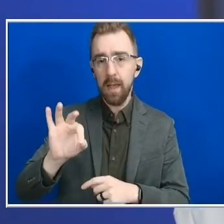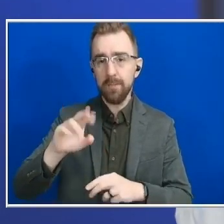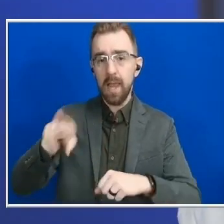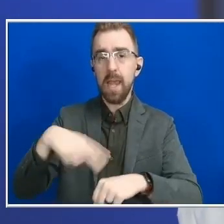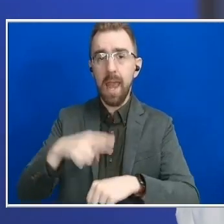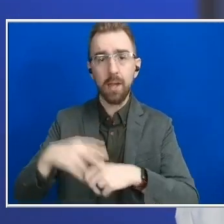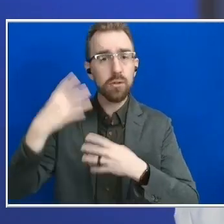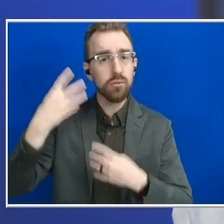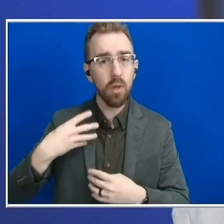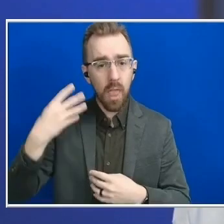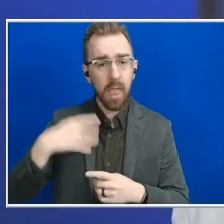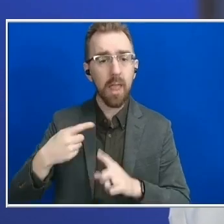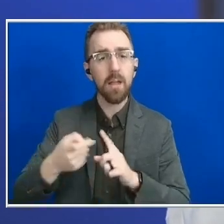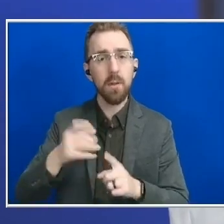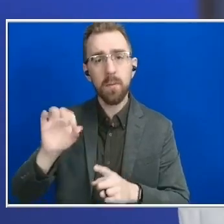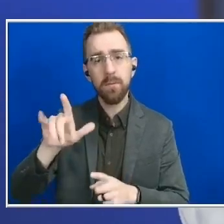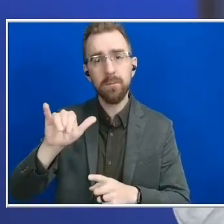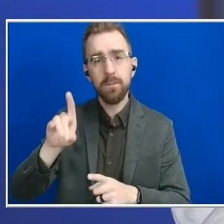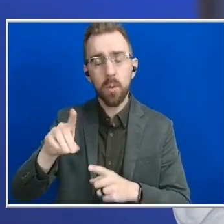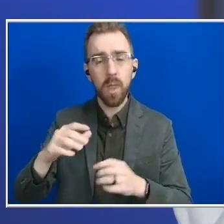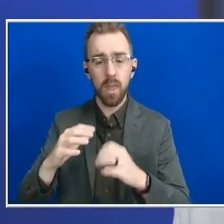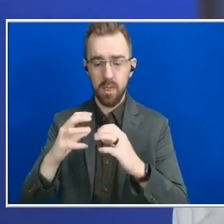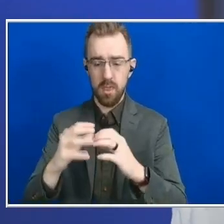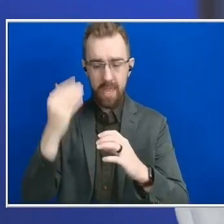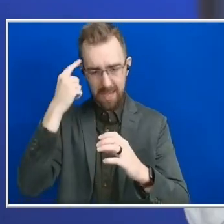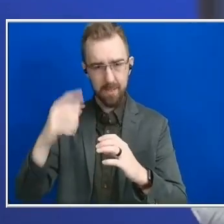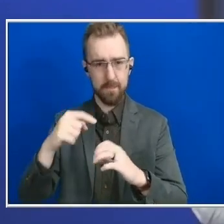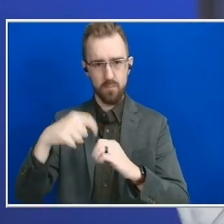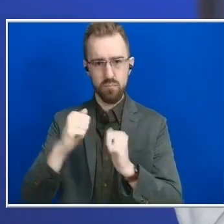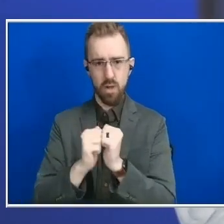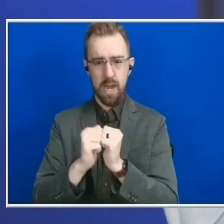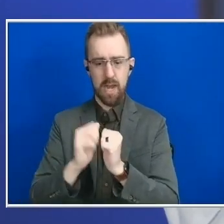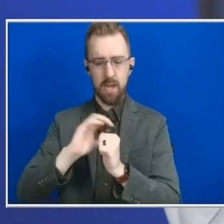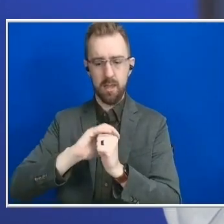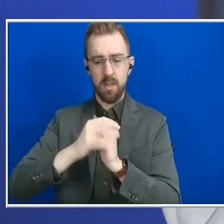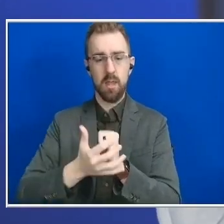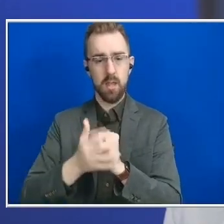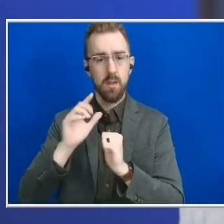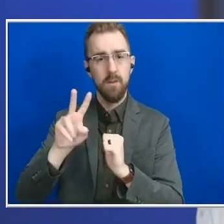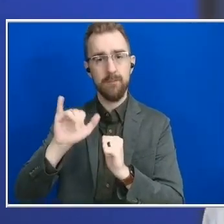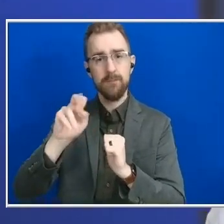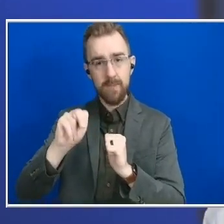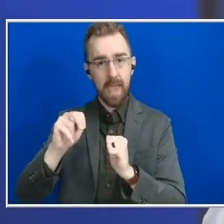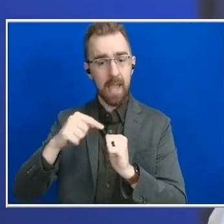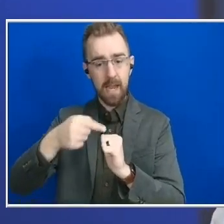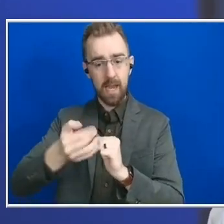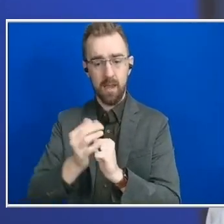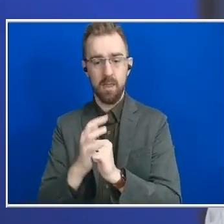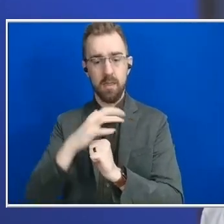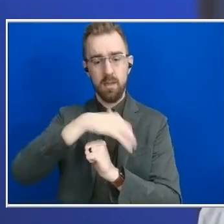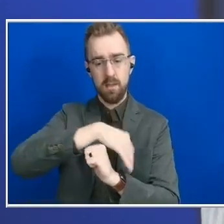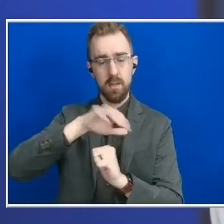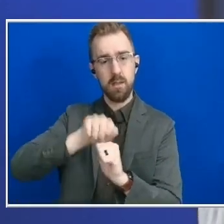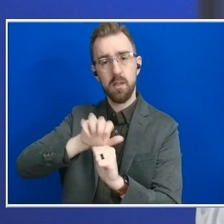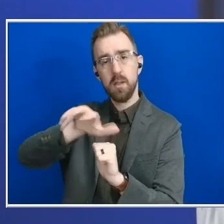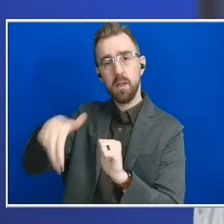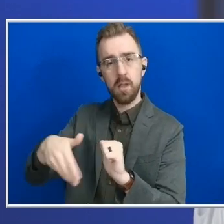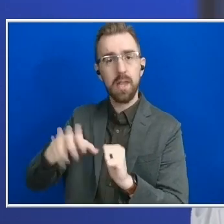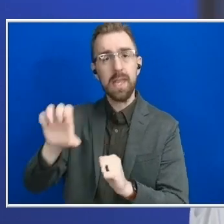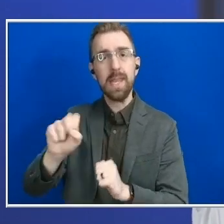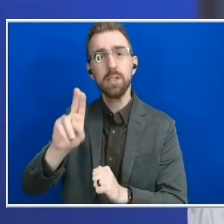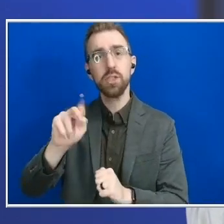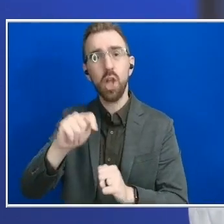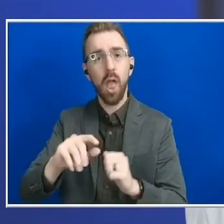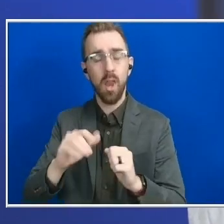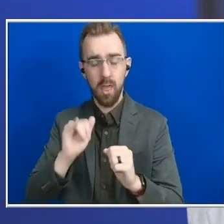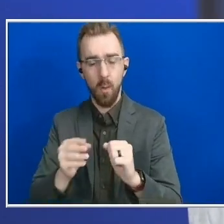from the fluid compartment in the brain to the veins of the skull. the e-shunt reestablishes that with a small